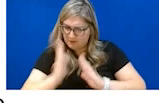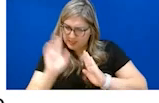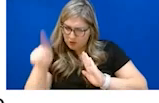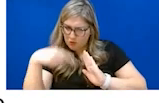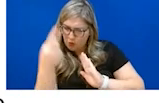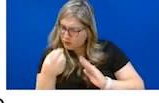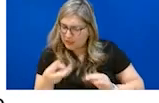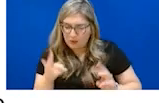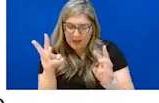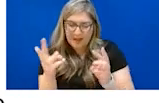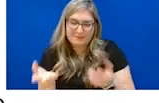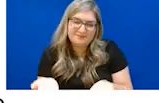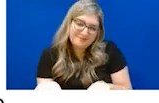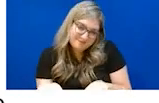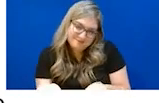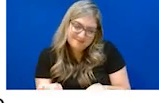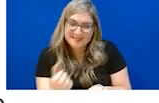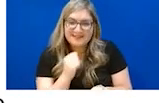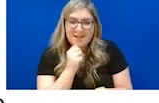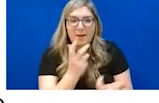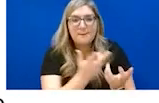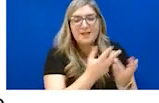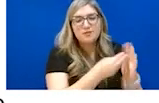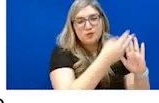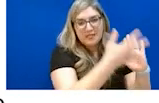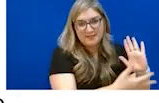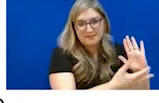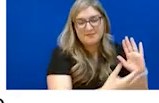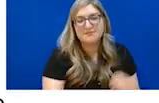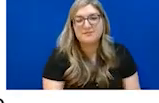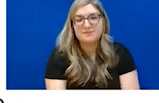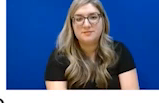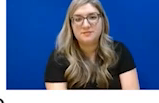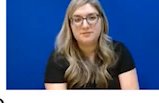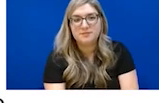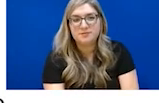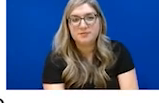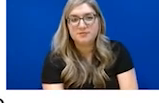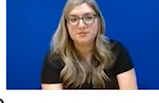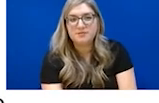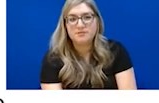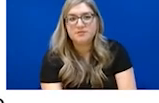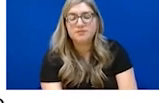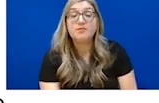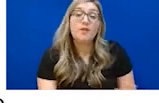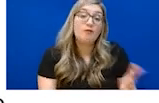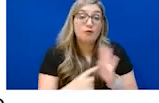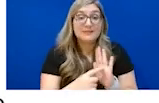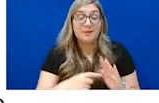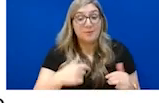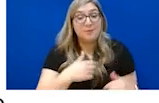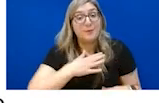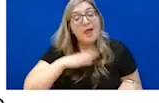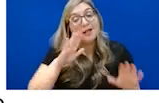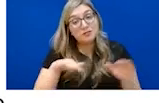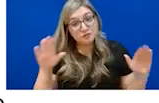That's not student-centered. So I'll give you a couple of examples of my own children. One of